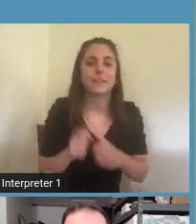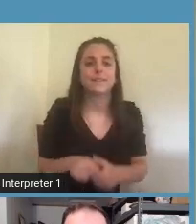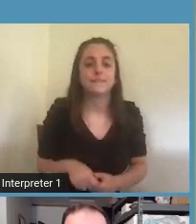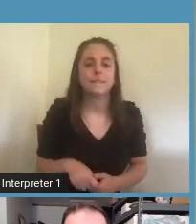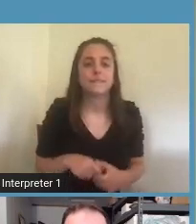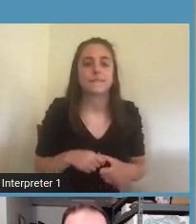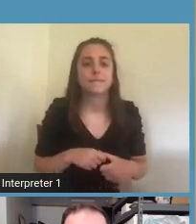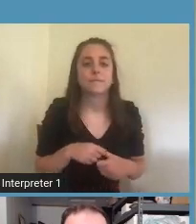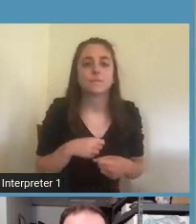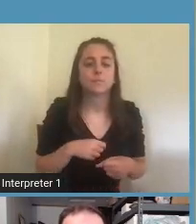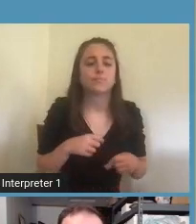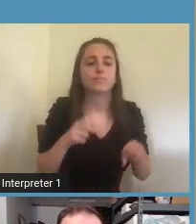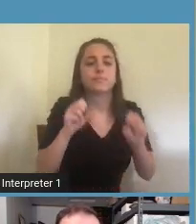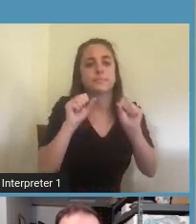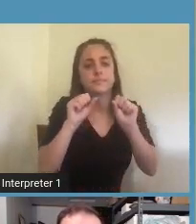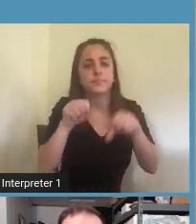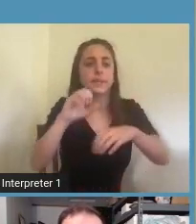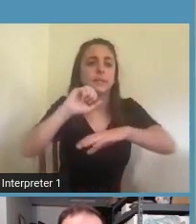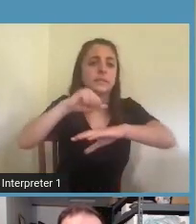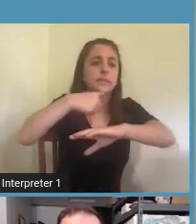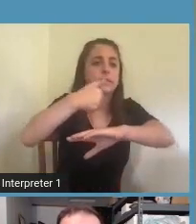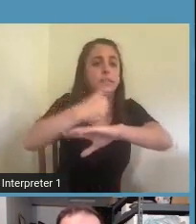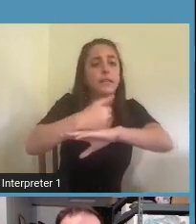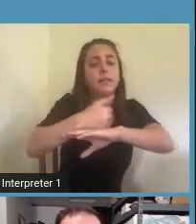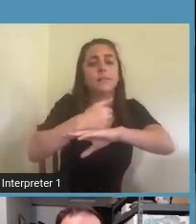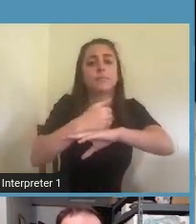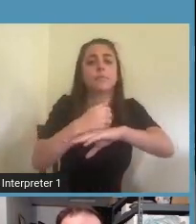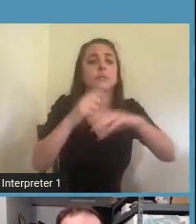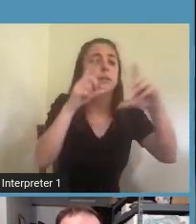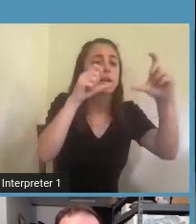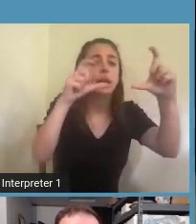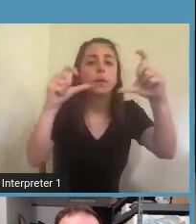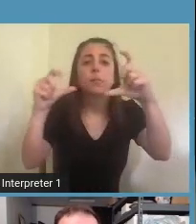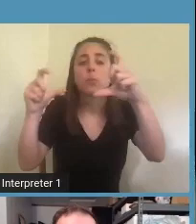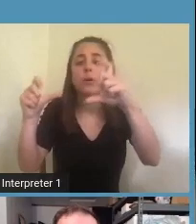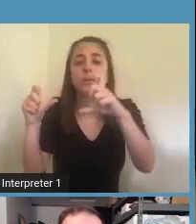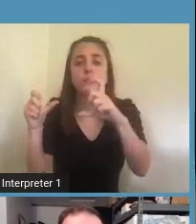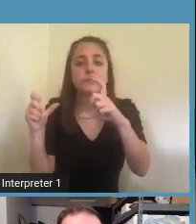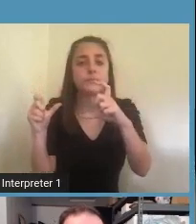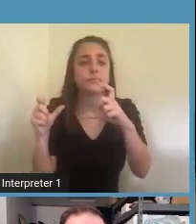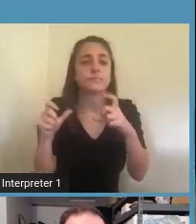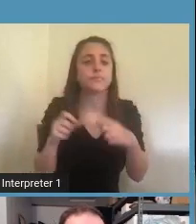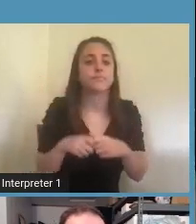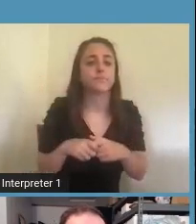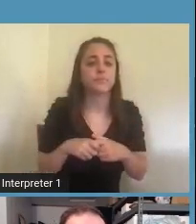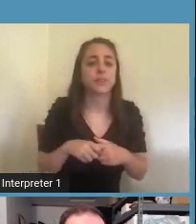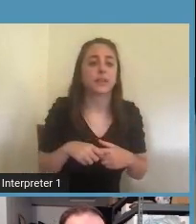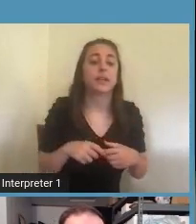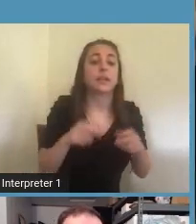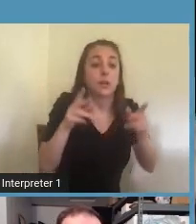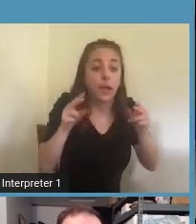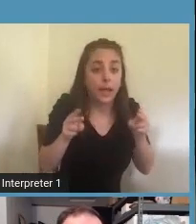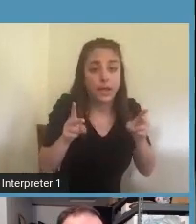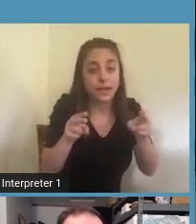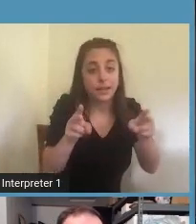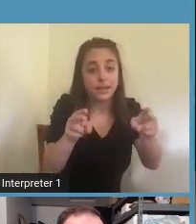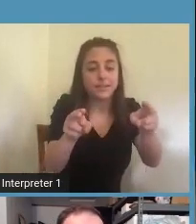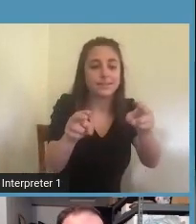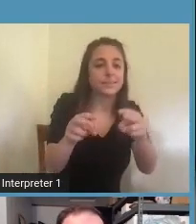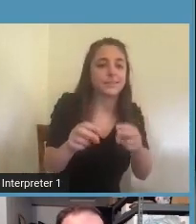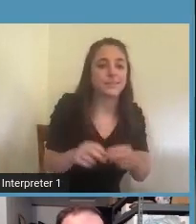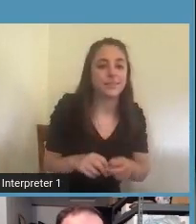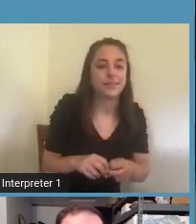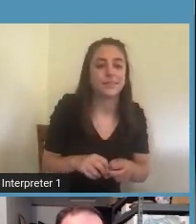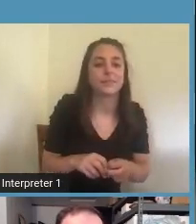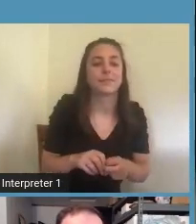because you can just sort of set up time-lapse cameras, let them capture whatever it is, and then you go in to the editing floor and you just kind of, it's